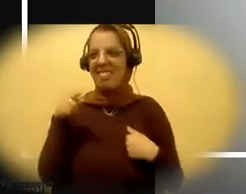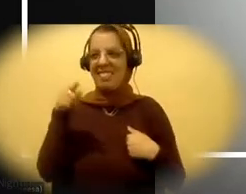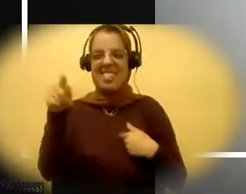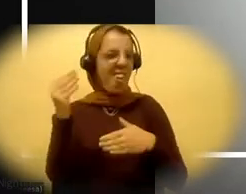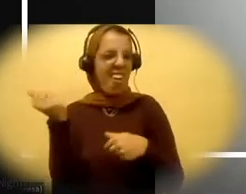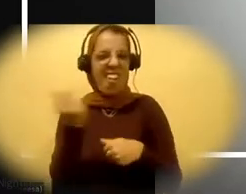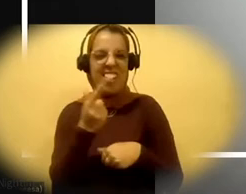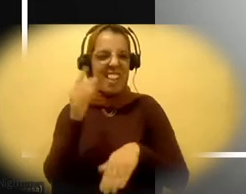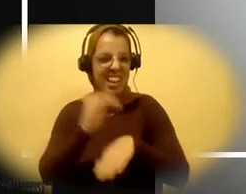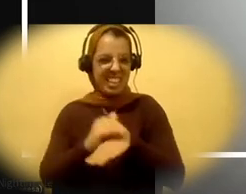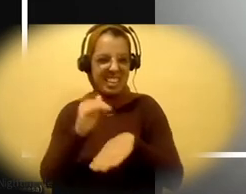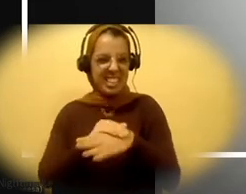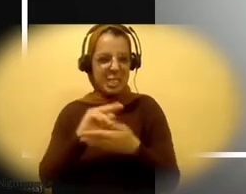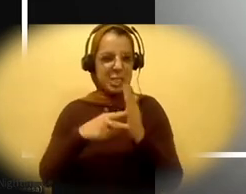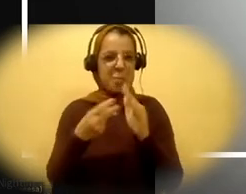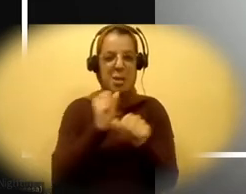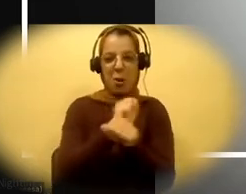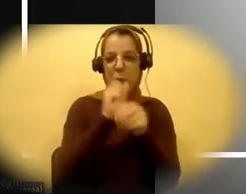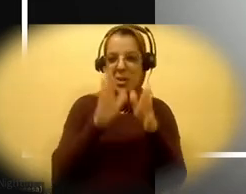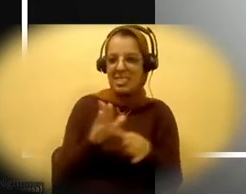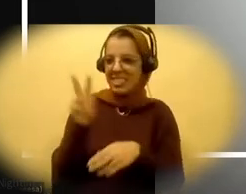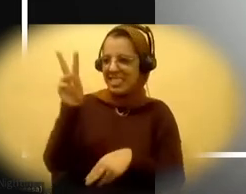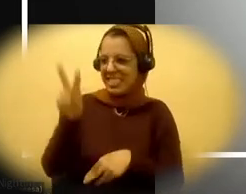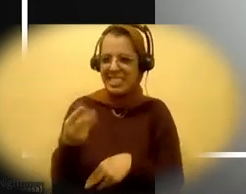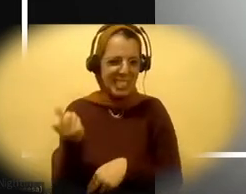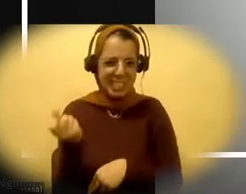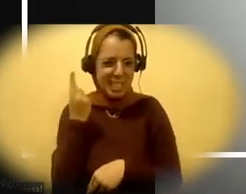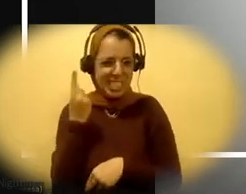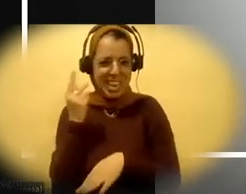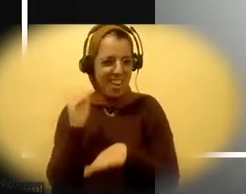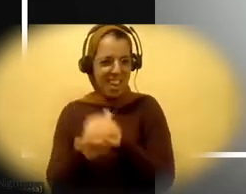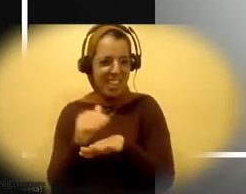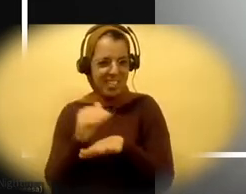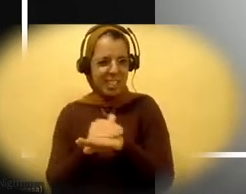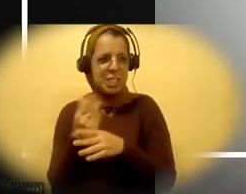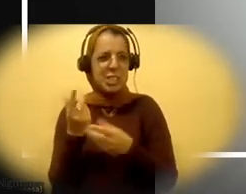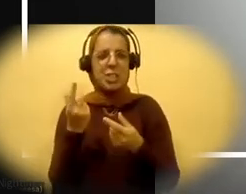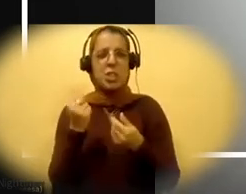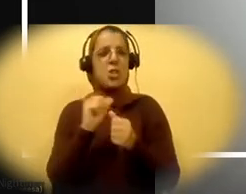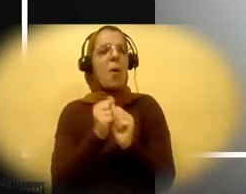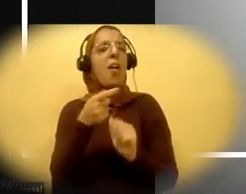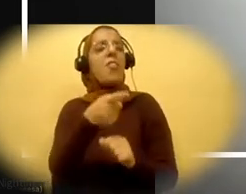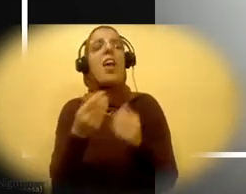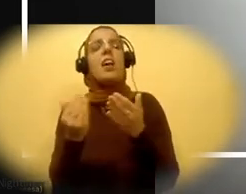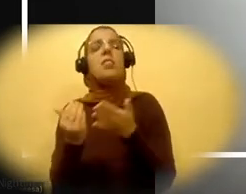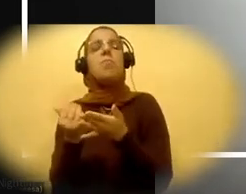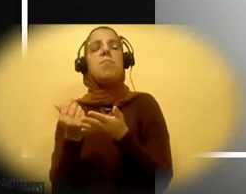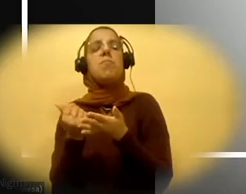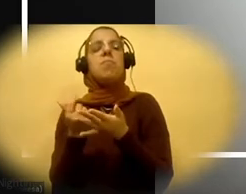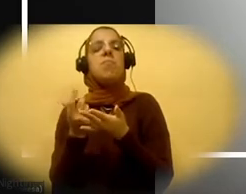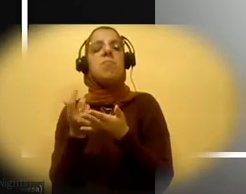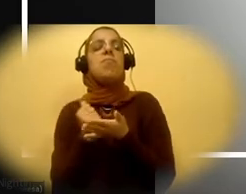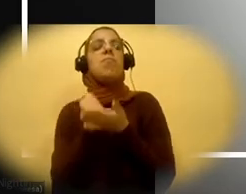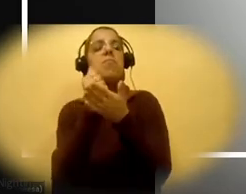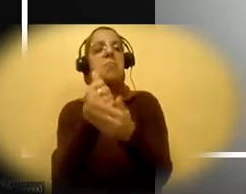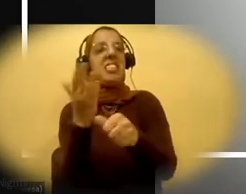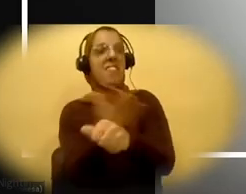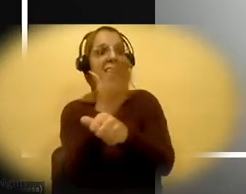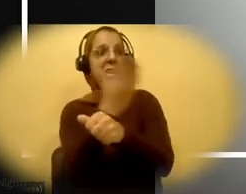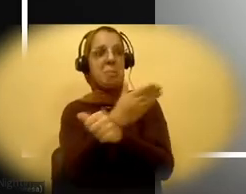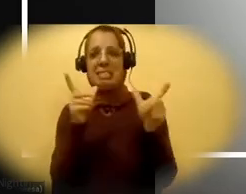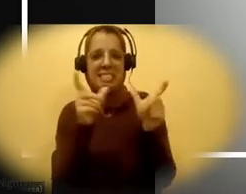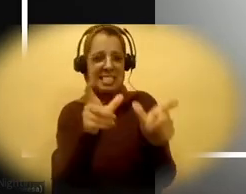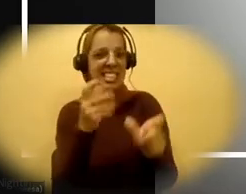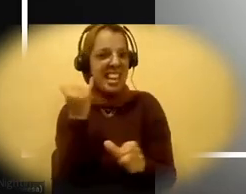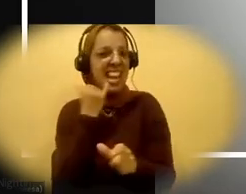so how are they going to contribute to asking how can we reshape Chinatown, move forward with all these developments if